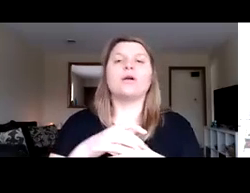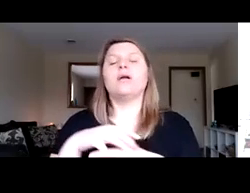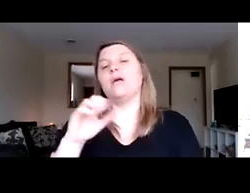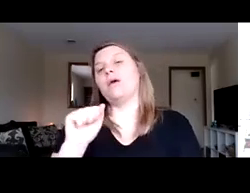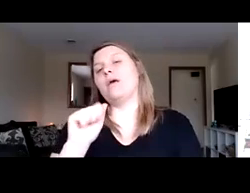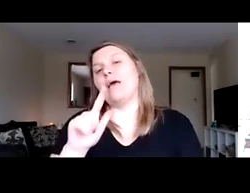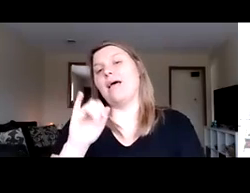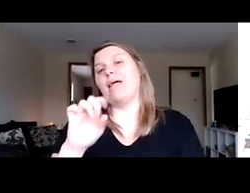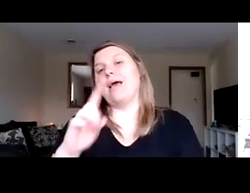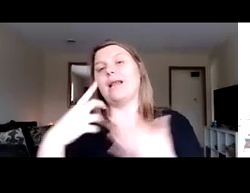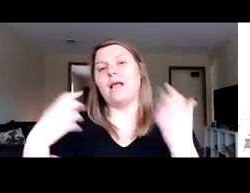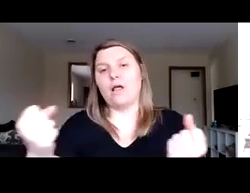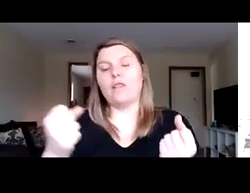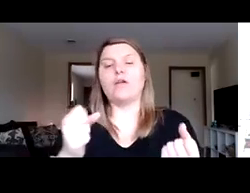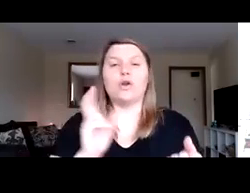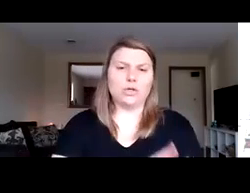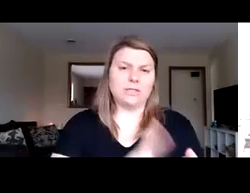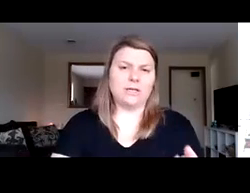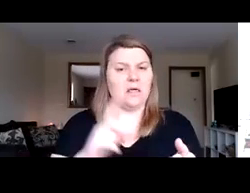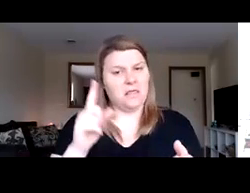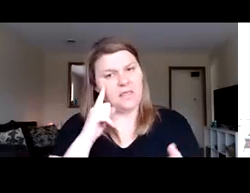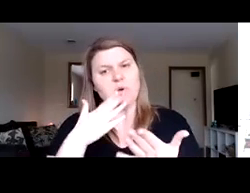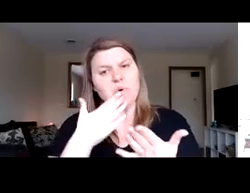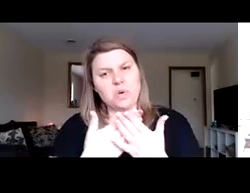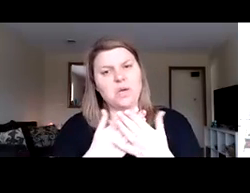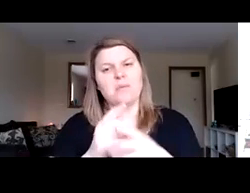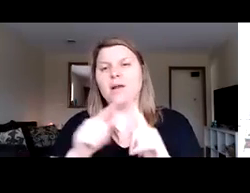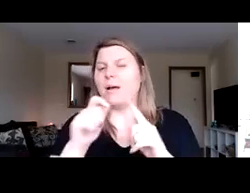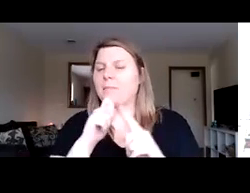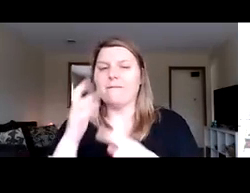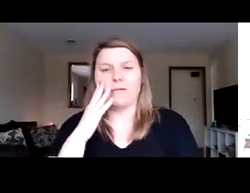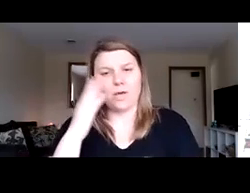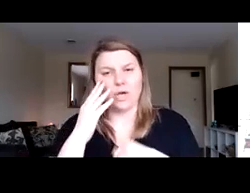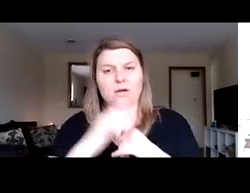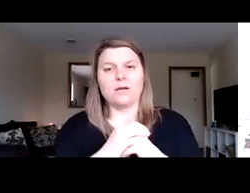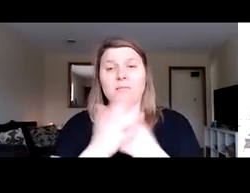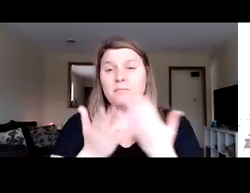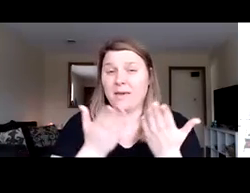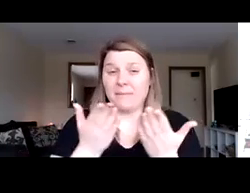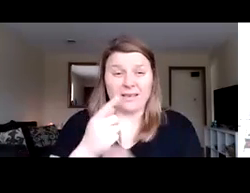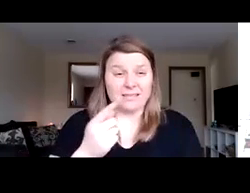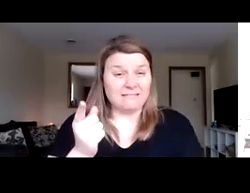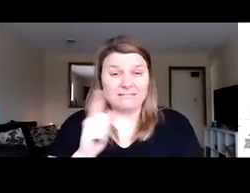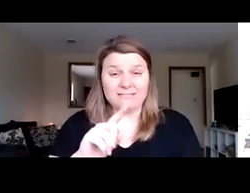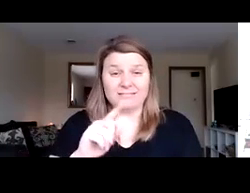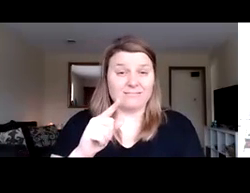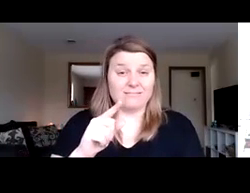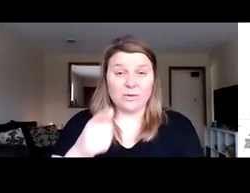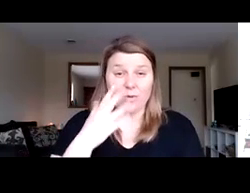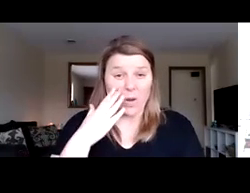or nursing, I think those are good ways, but I'm not as familiar. Maybe Christine, Alexa, do you